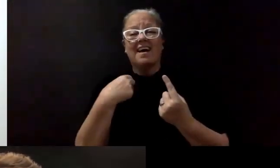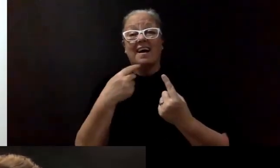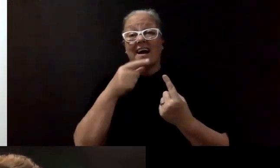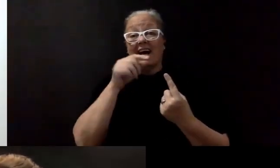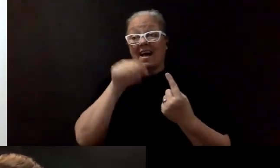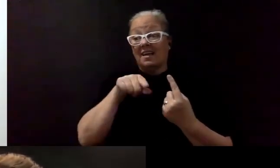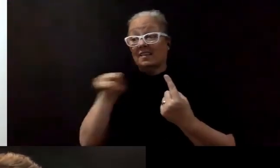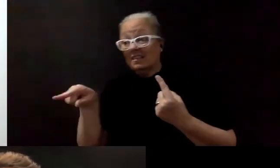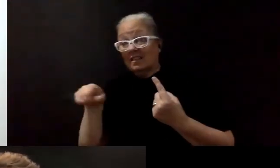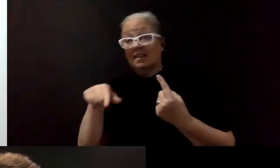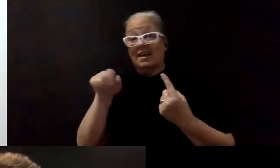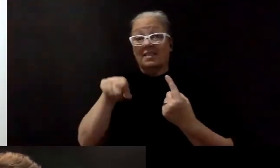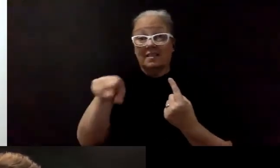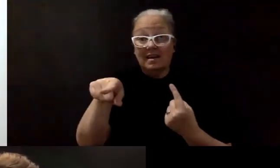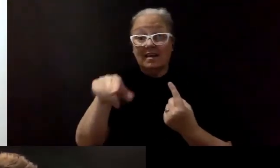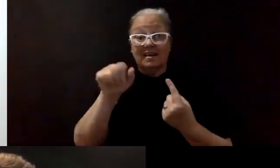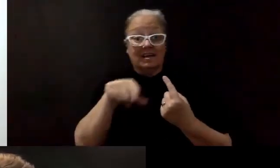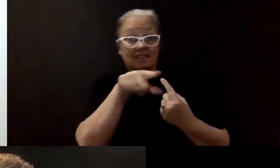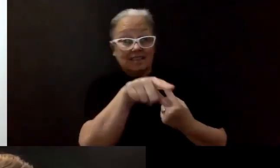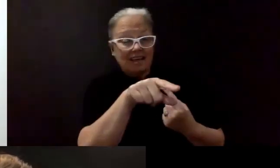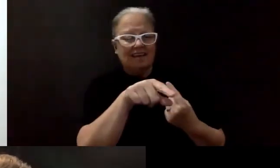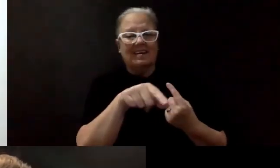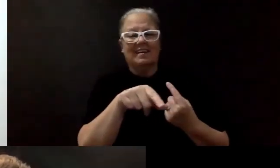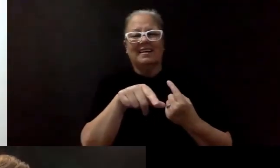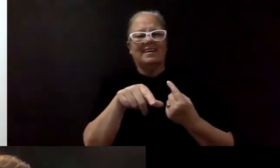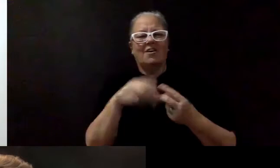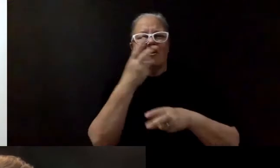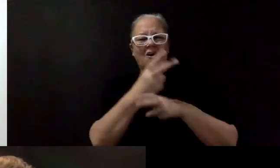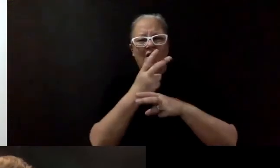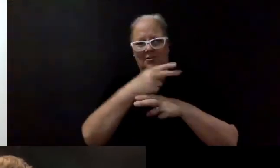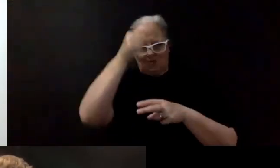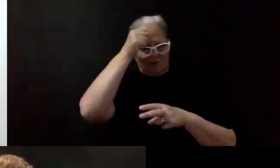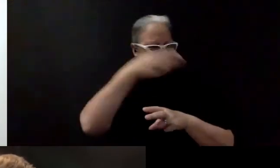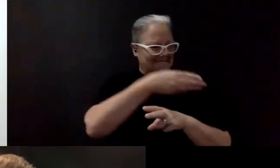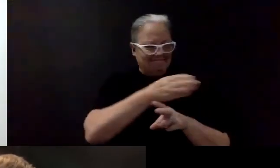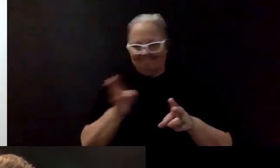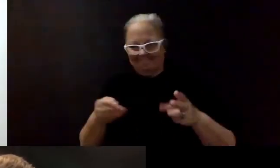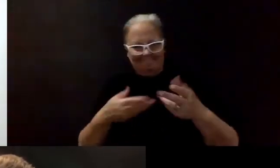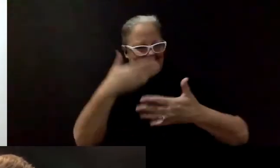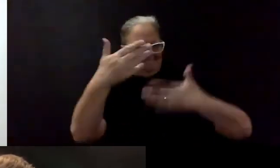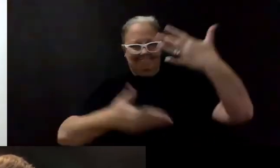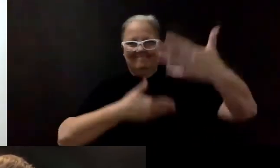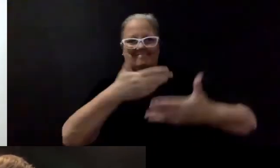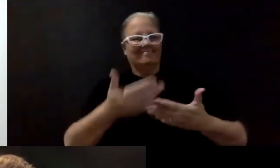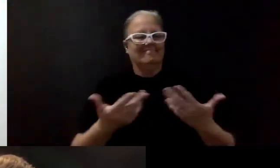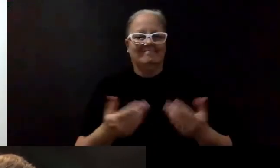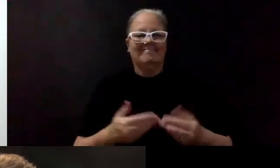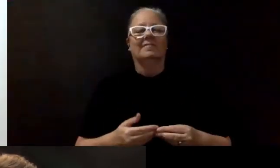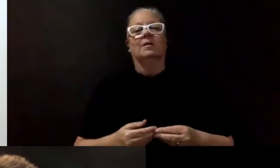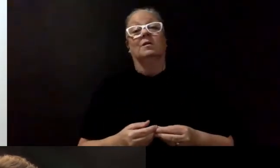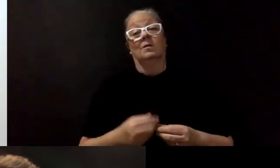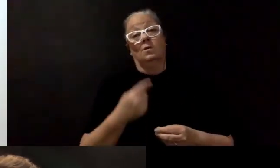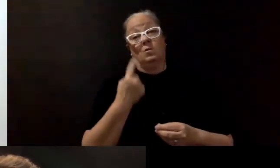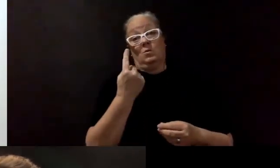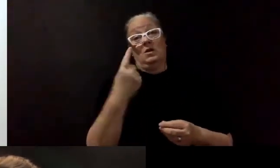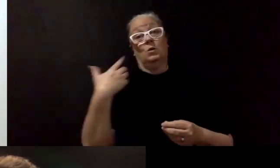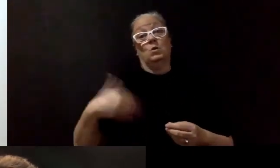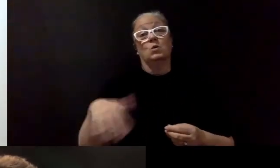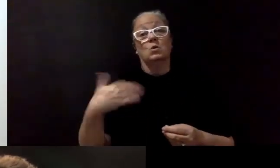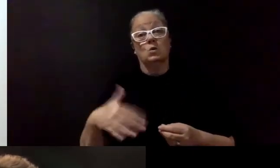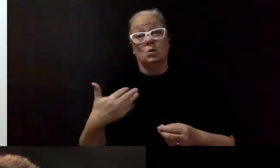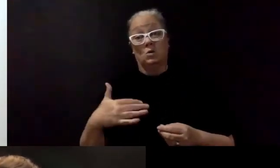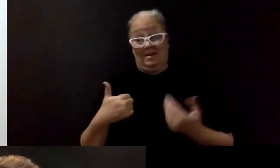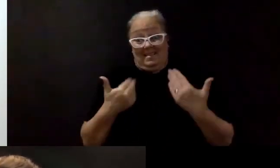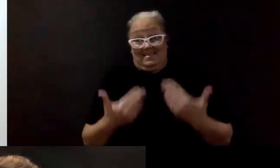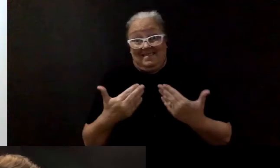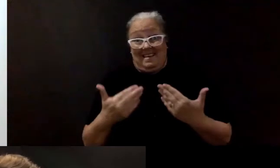So it's so difficult to prioritize. But definitely one of the most impactful things that we're doing at the